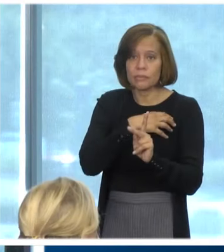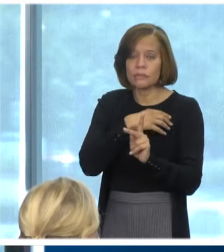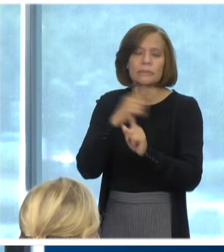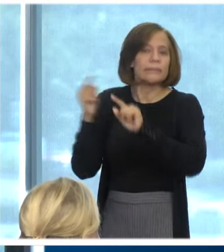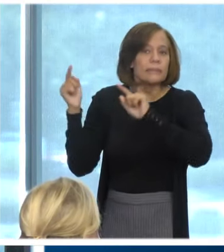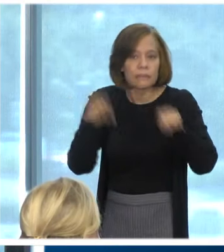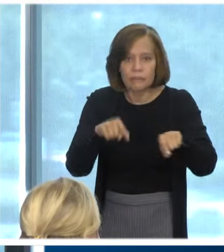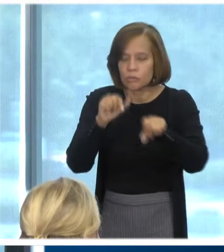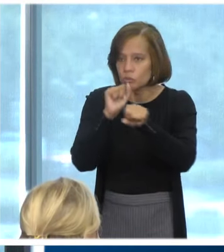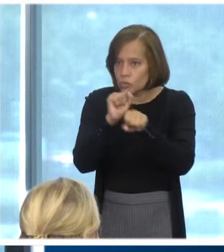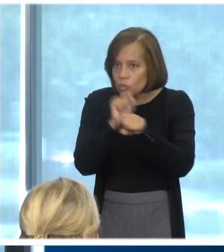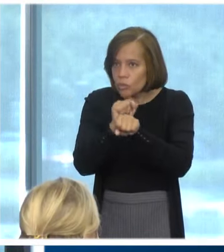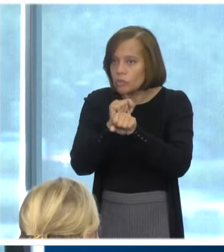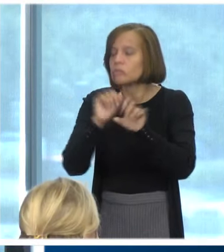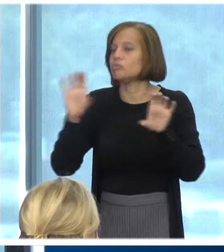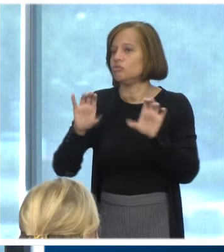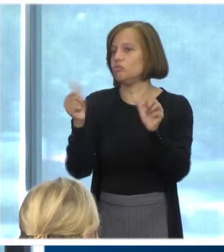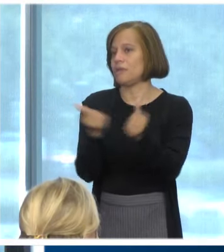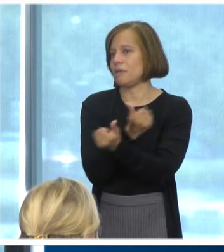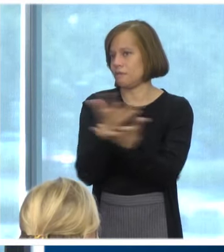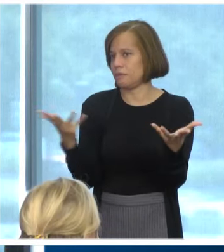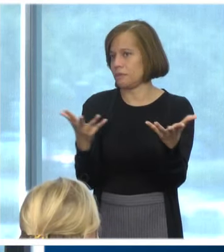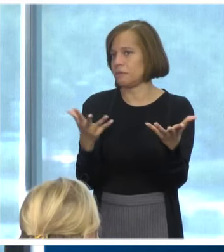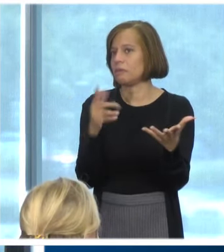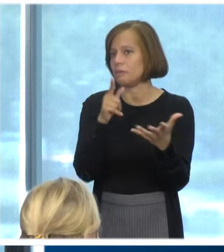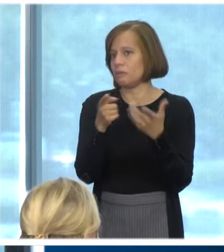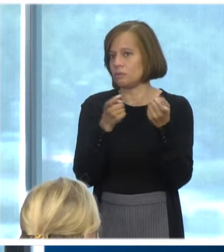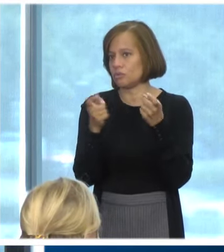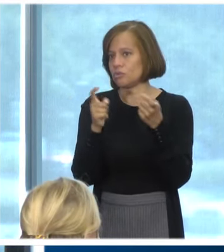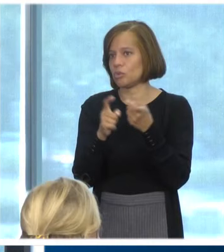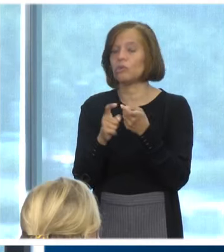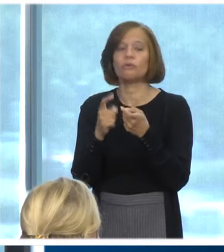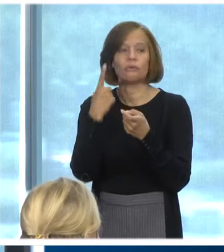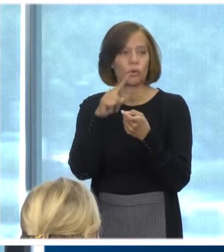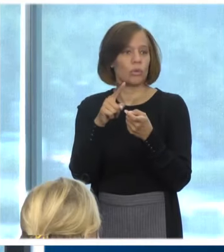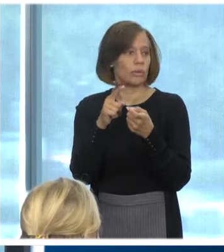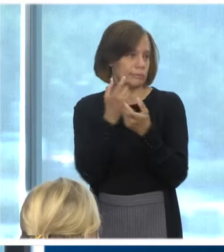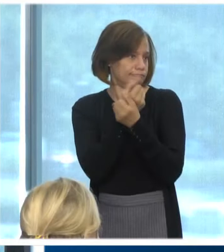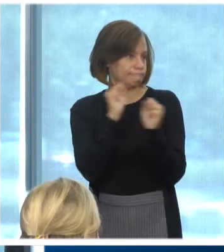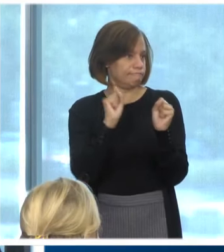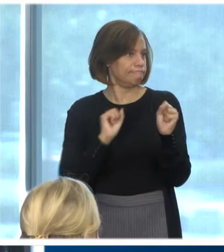duty and did everything within their control to maintain order and safety in our community.